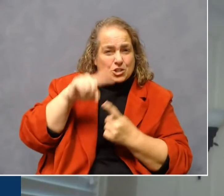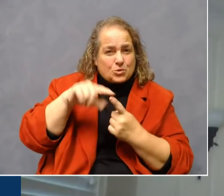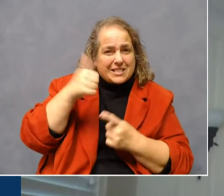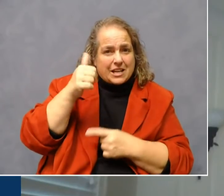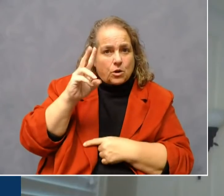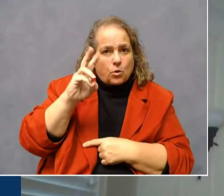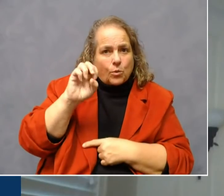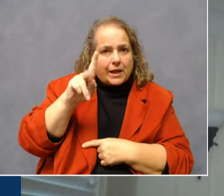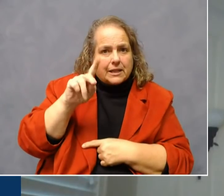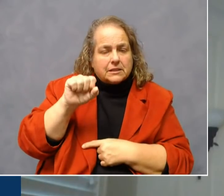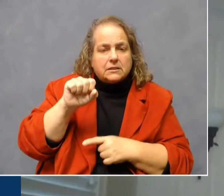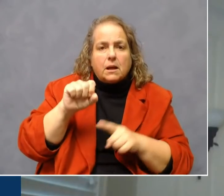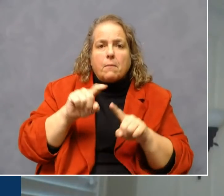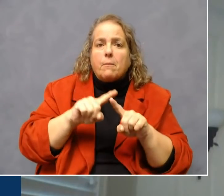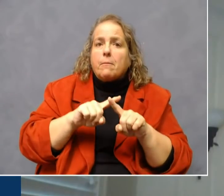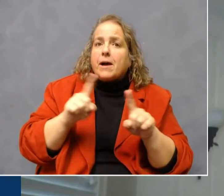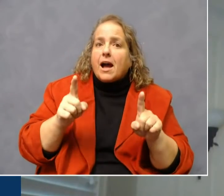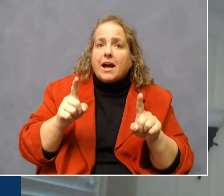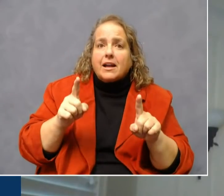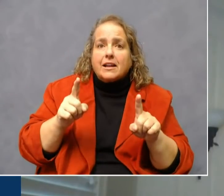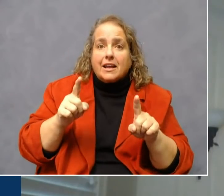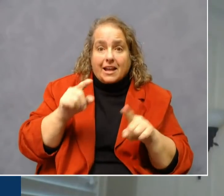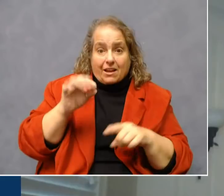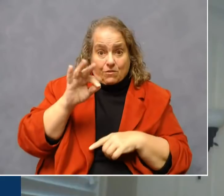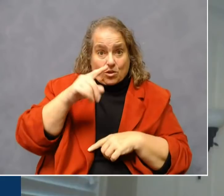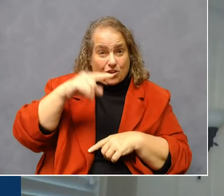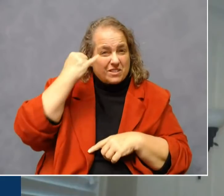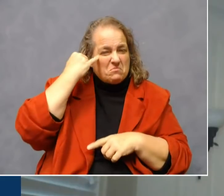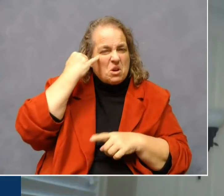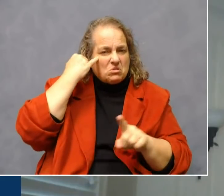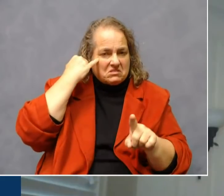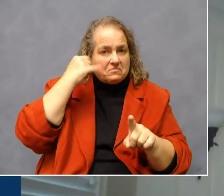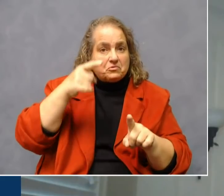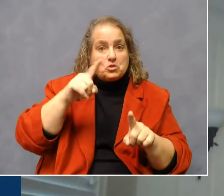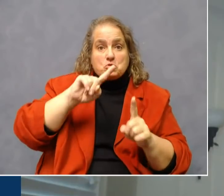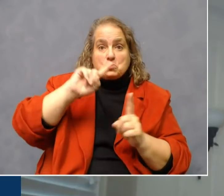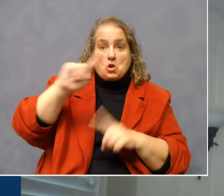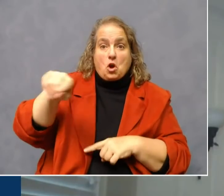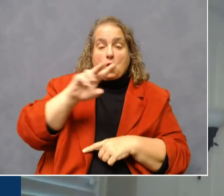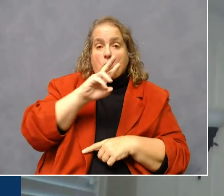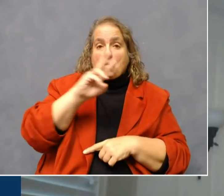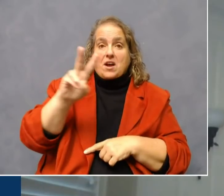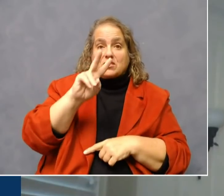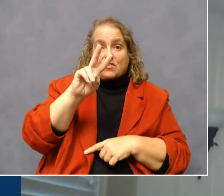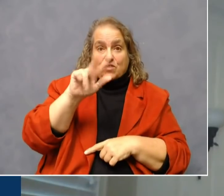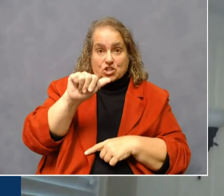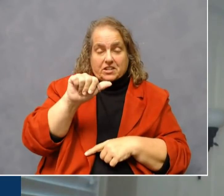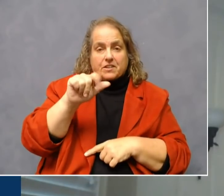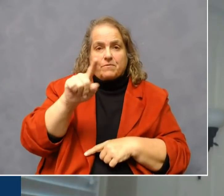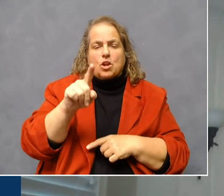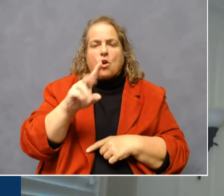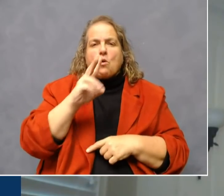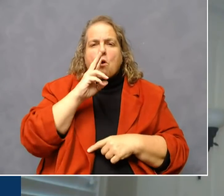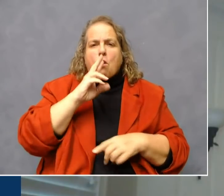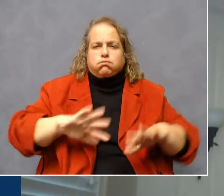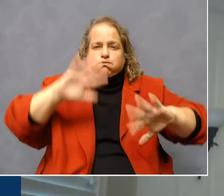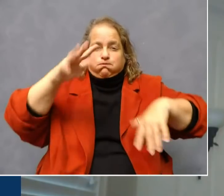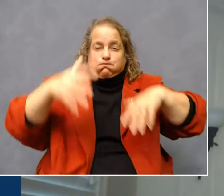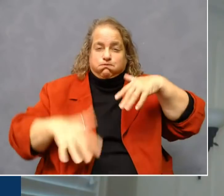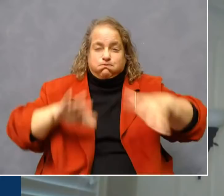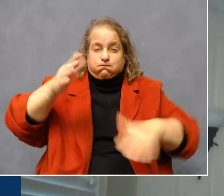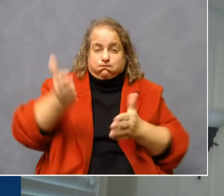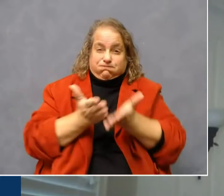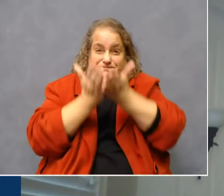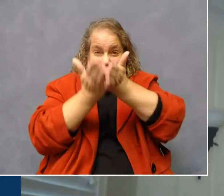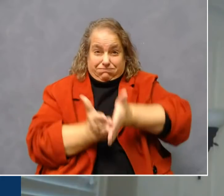this in context, any of you have ever gone to West Virginia and rafted on the Gully River, we've only had in Kentucky, in